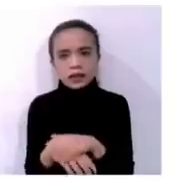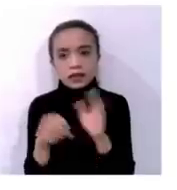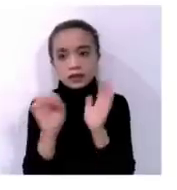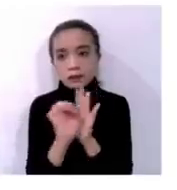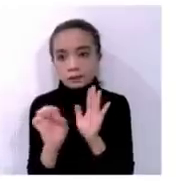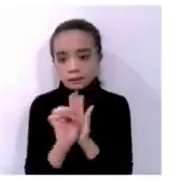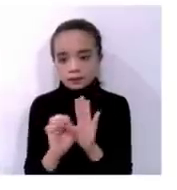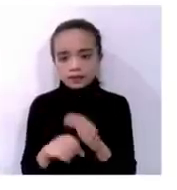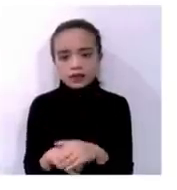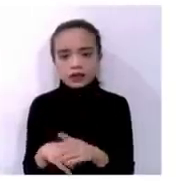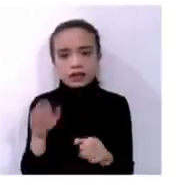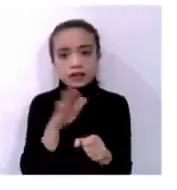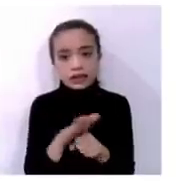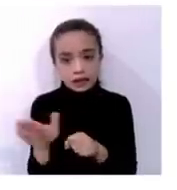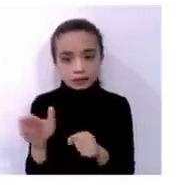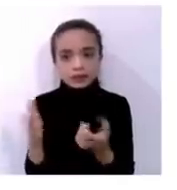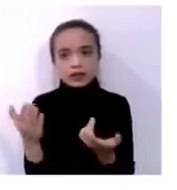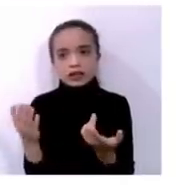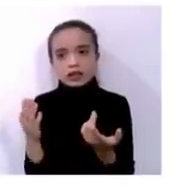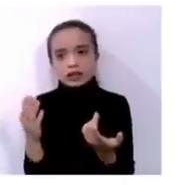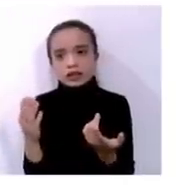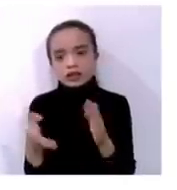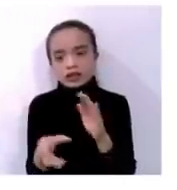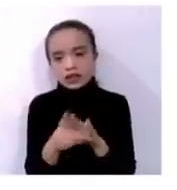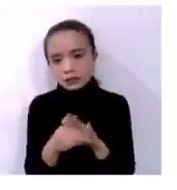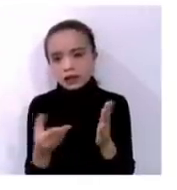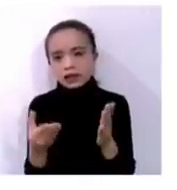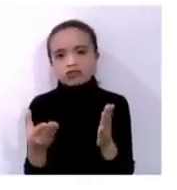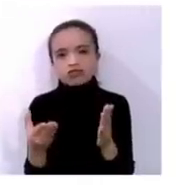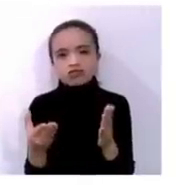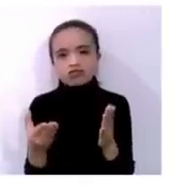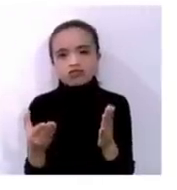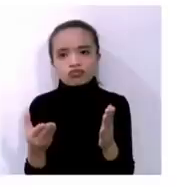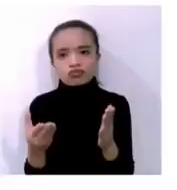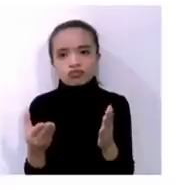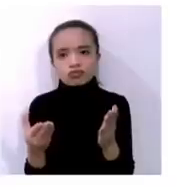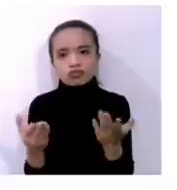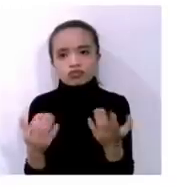as rape, estafa, seduction.